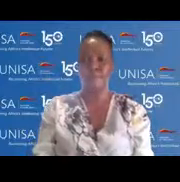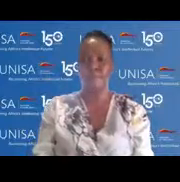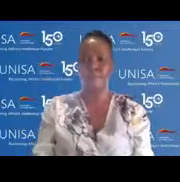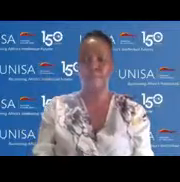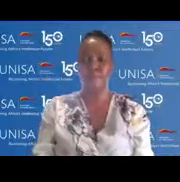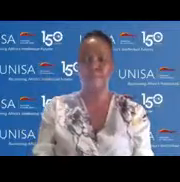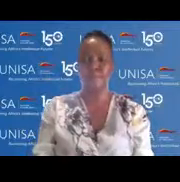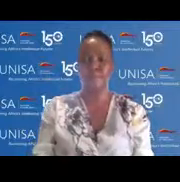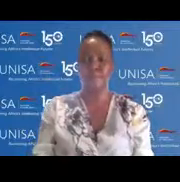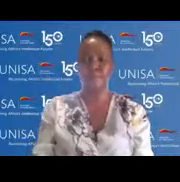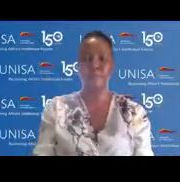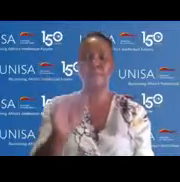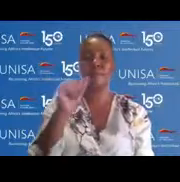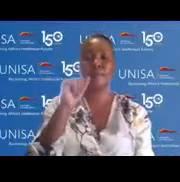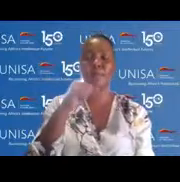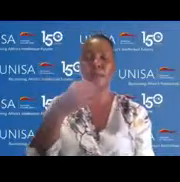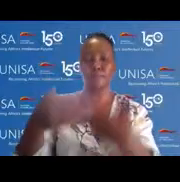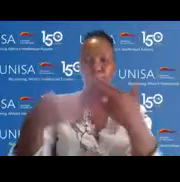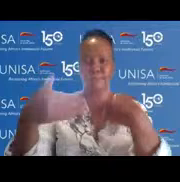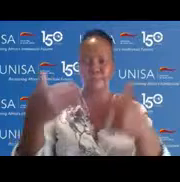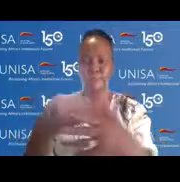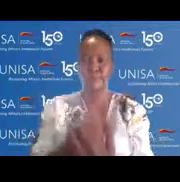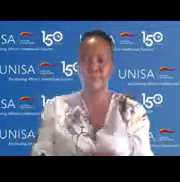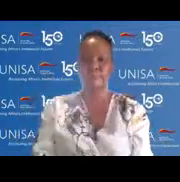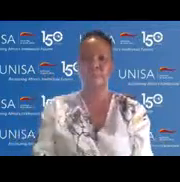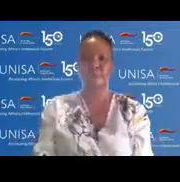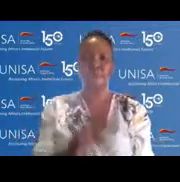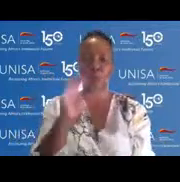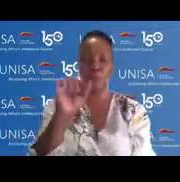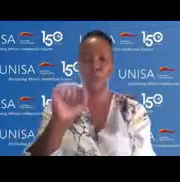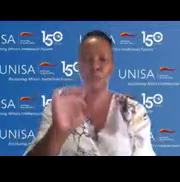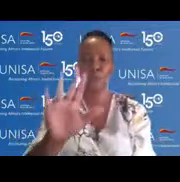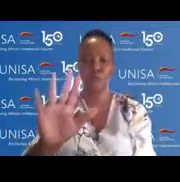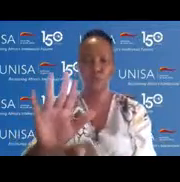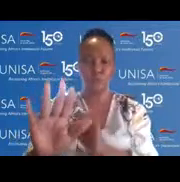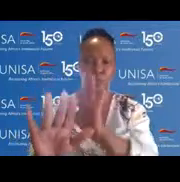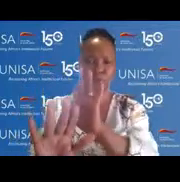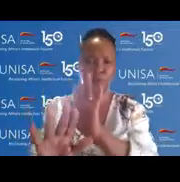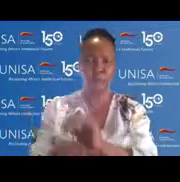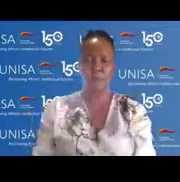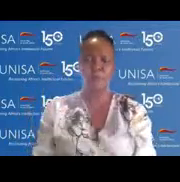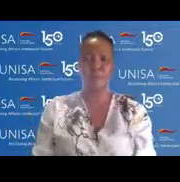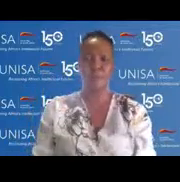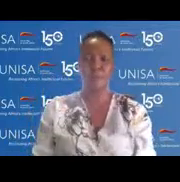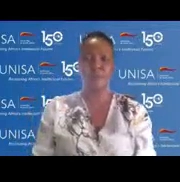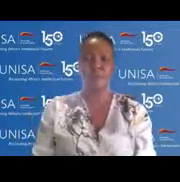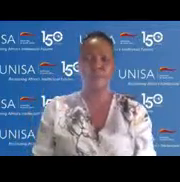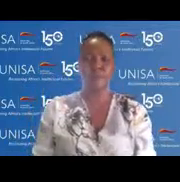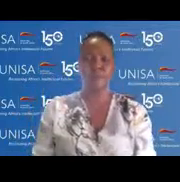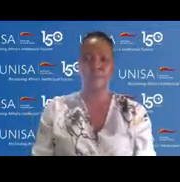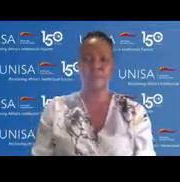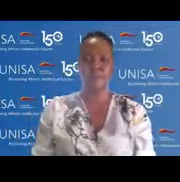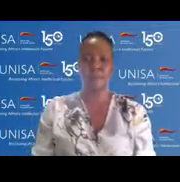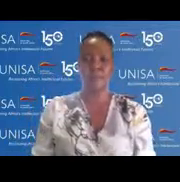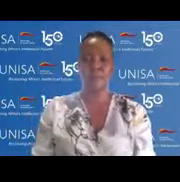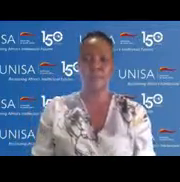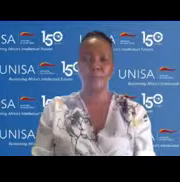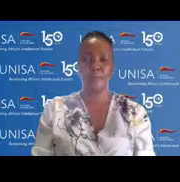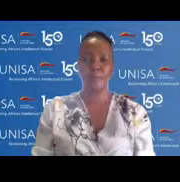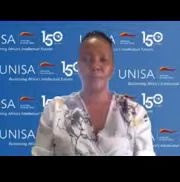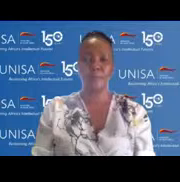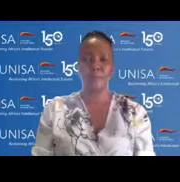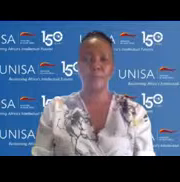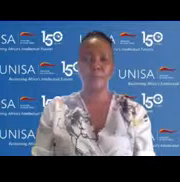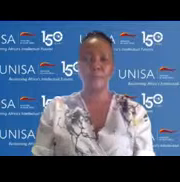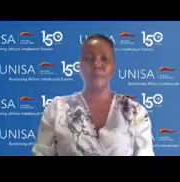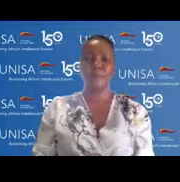Yes, Benelli, go for it. Oh wait. I think we need to promote you quickly. No man, then you disappeared. Okay, there we go. Thanks, Richard. Okay,